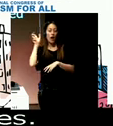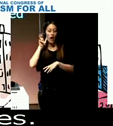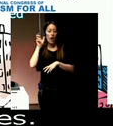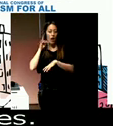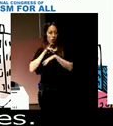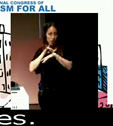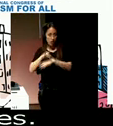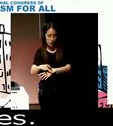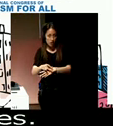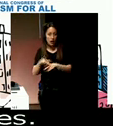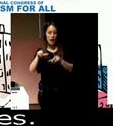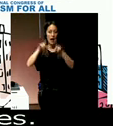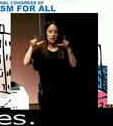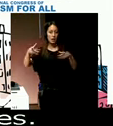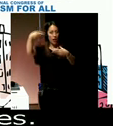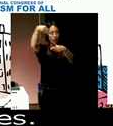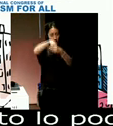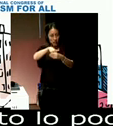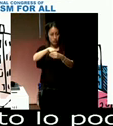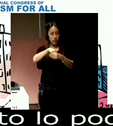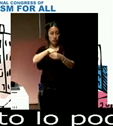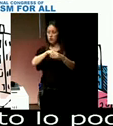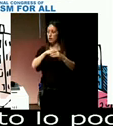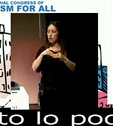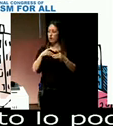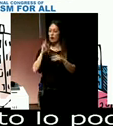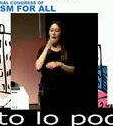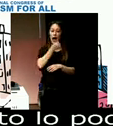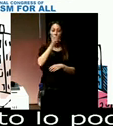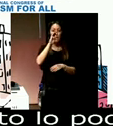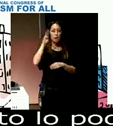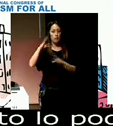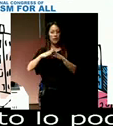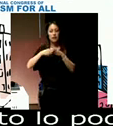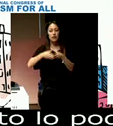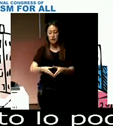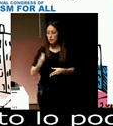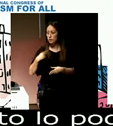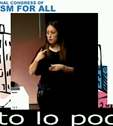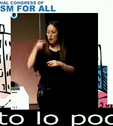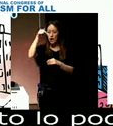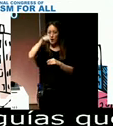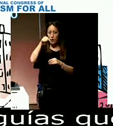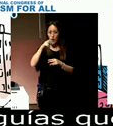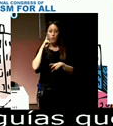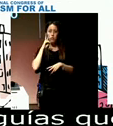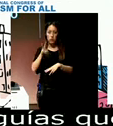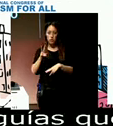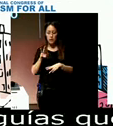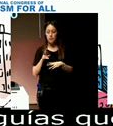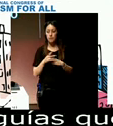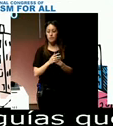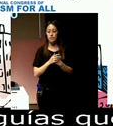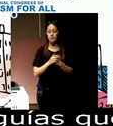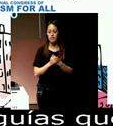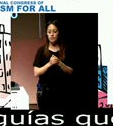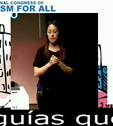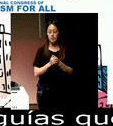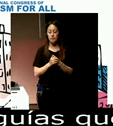the audio guides that we integrated into the Titanic app. You can also see on the bottom